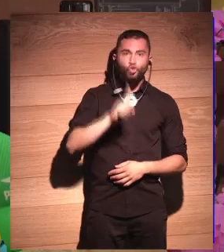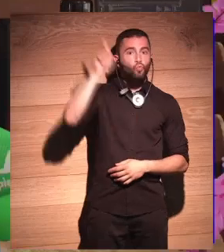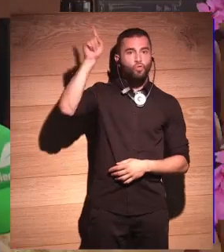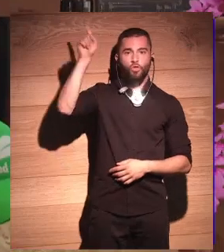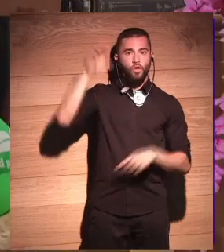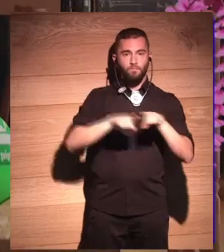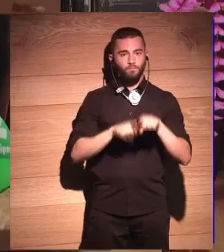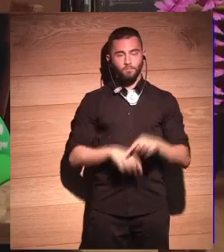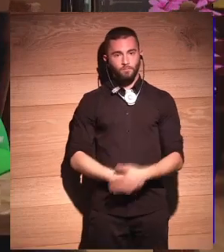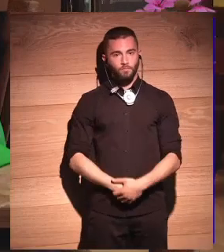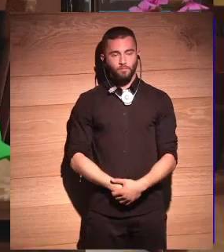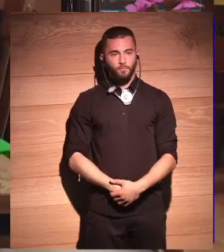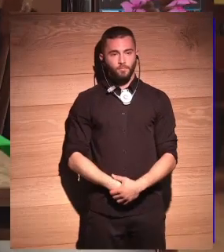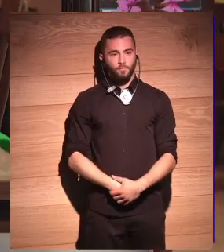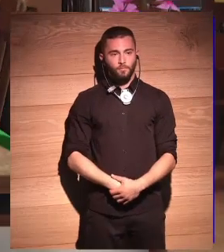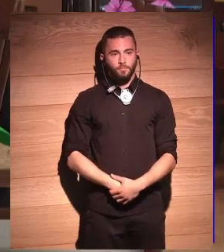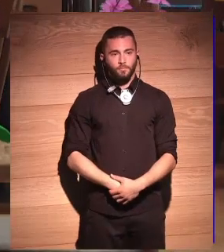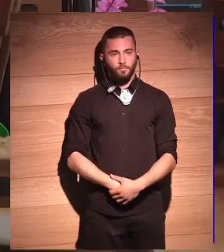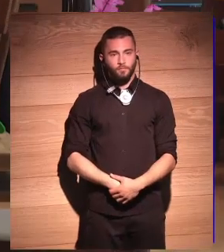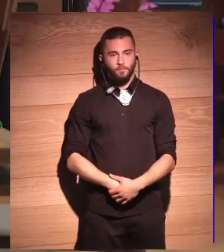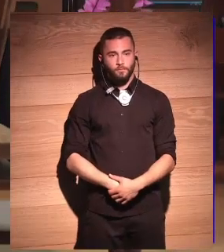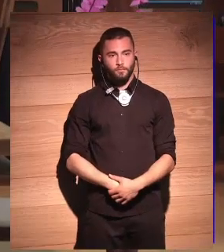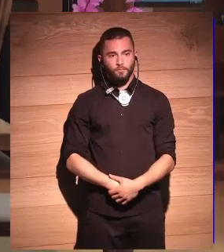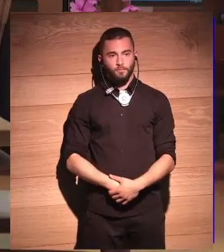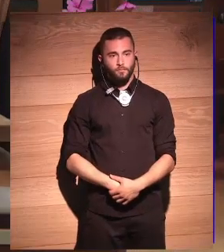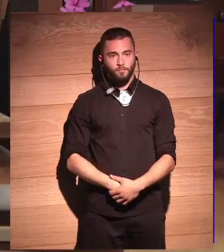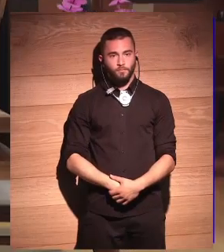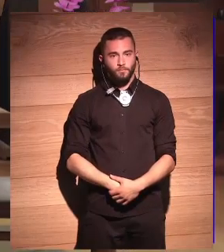I regret making you.